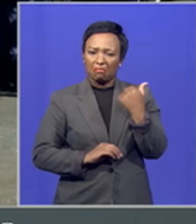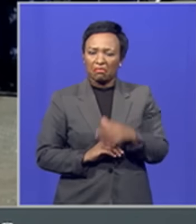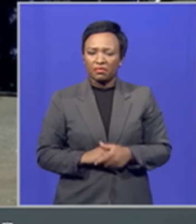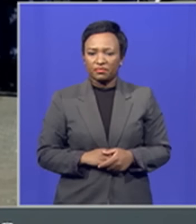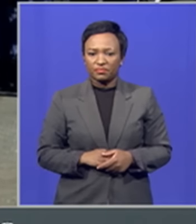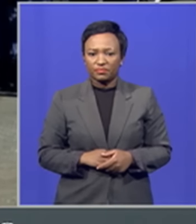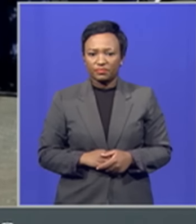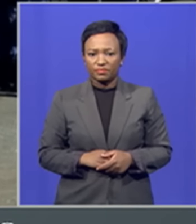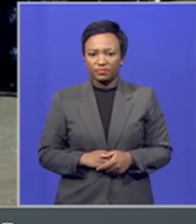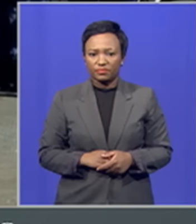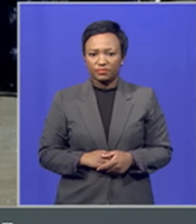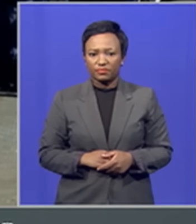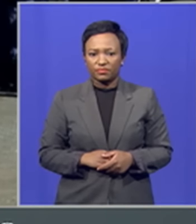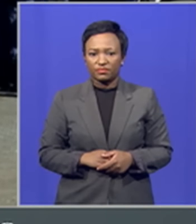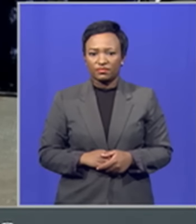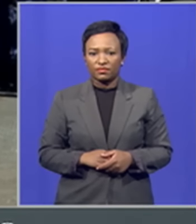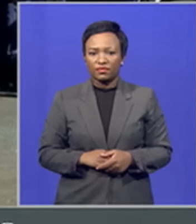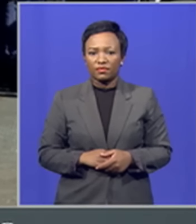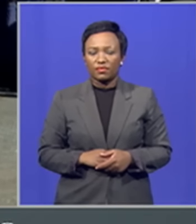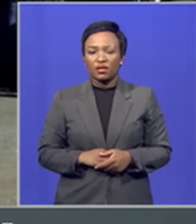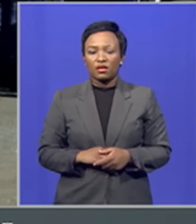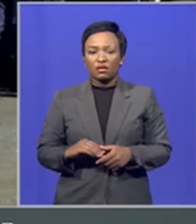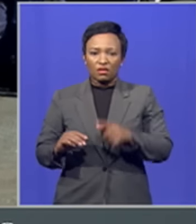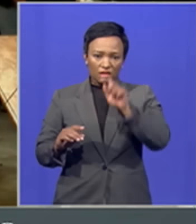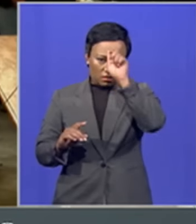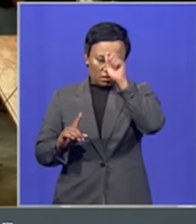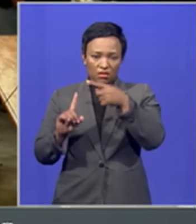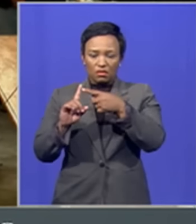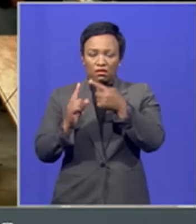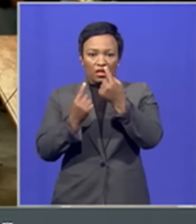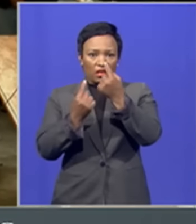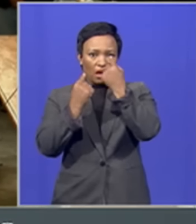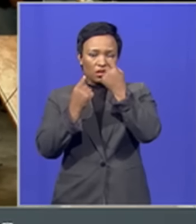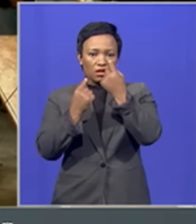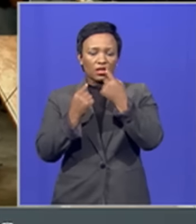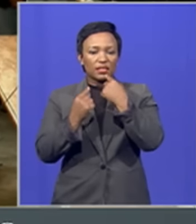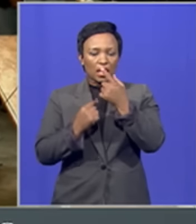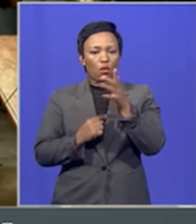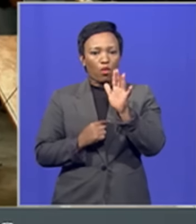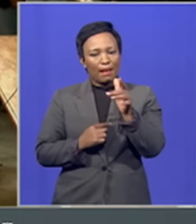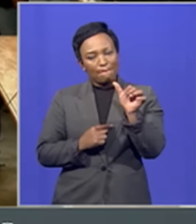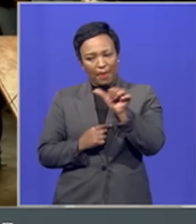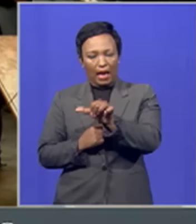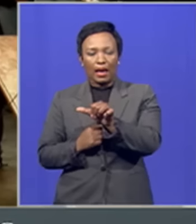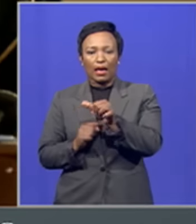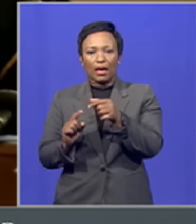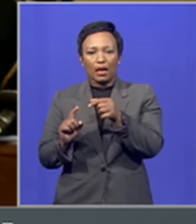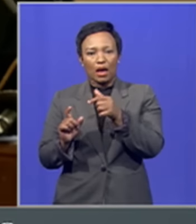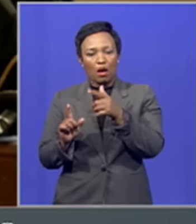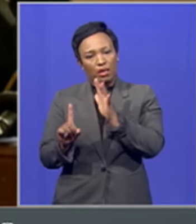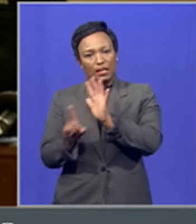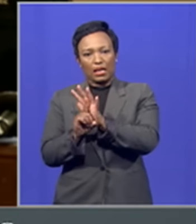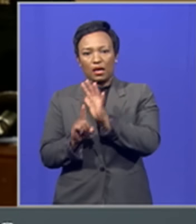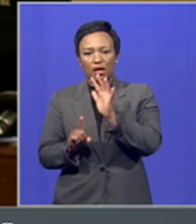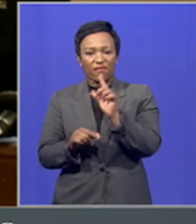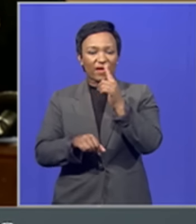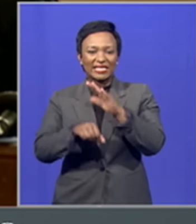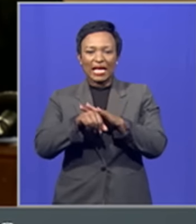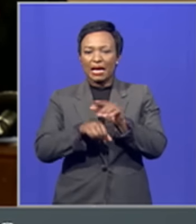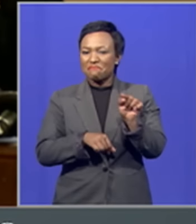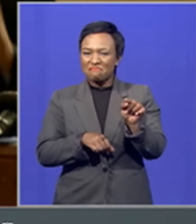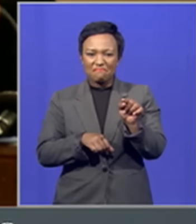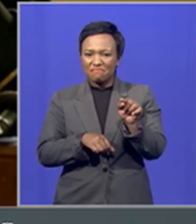There was a threat on the young noble's life. How they coming back for him? Because they want him. It's not the first time they are threatening him